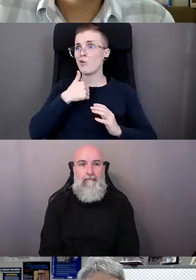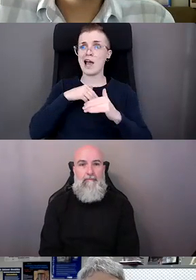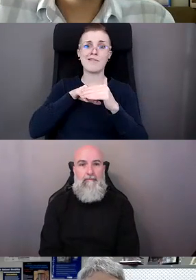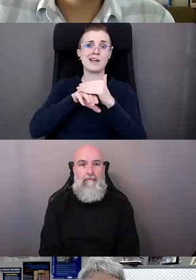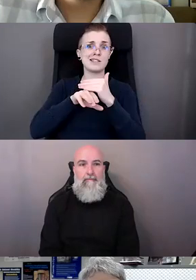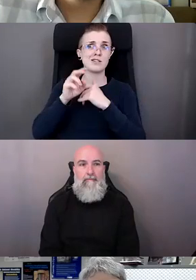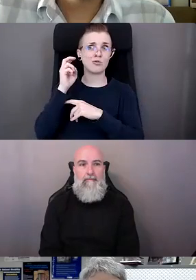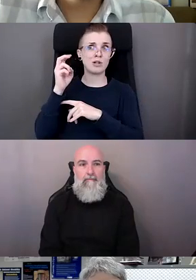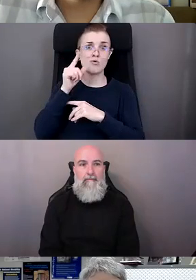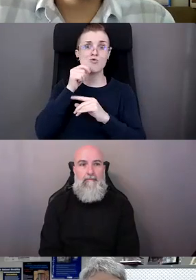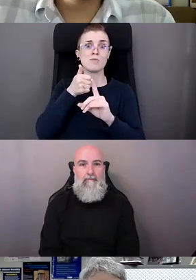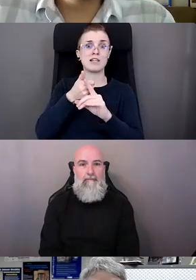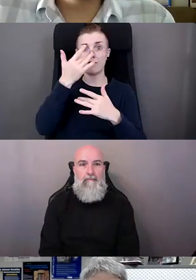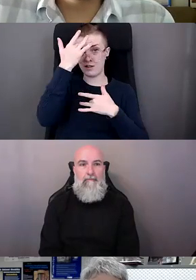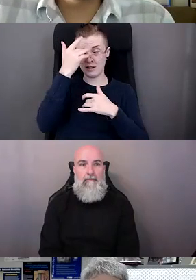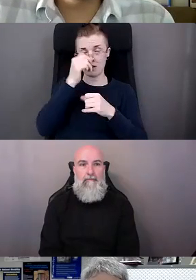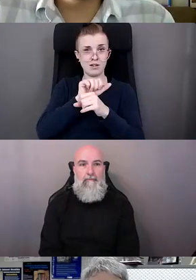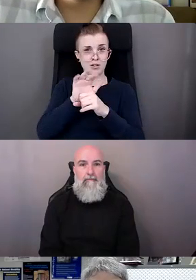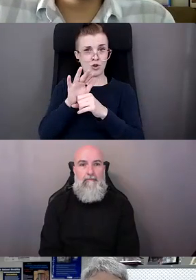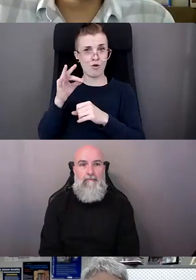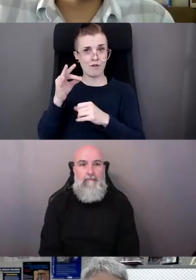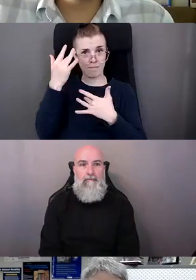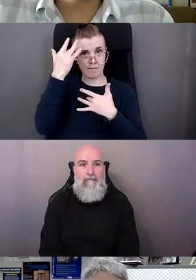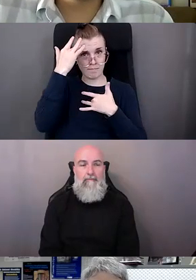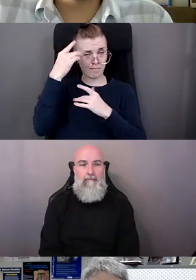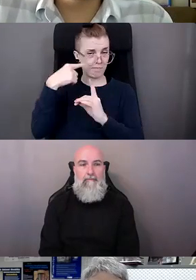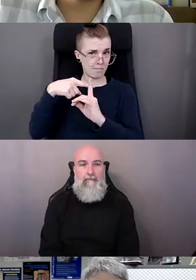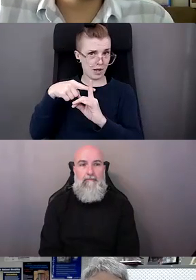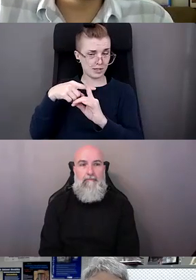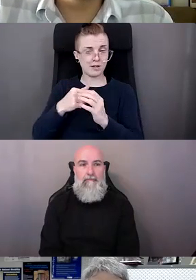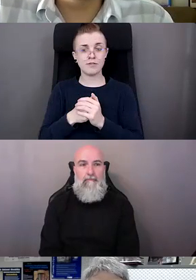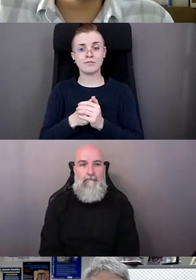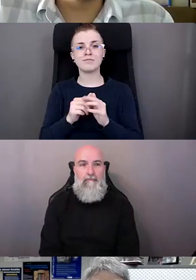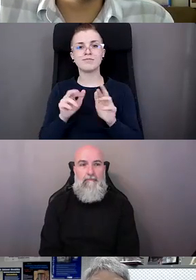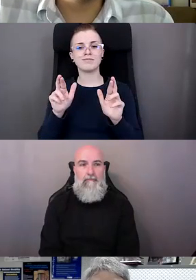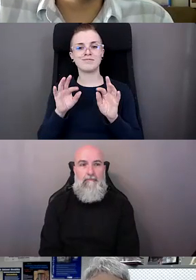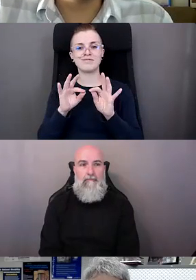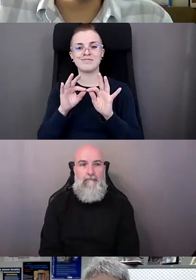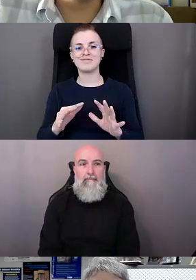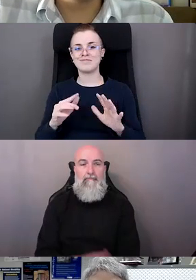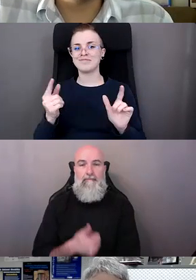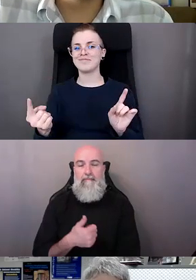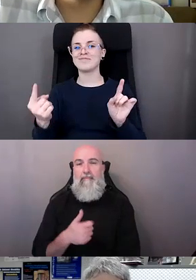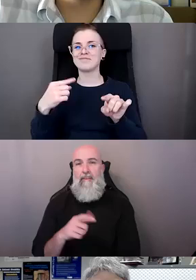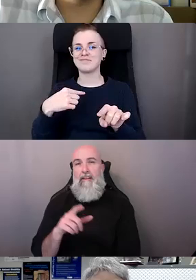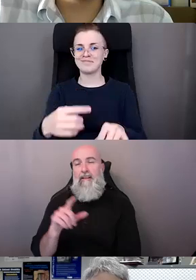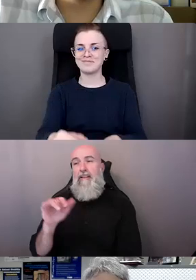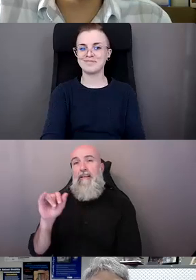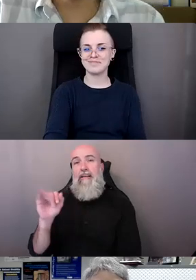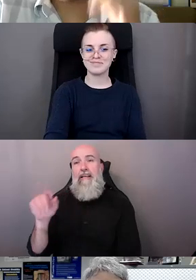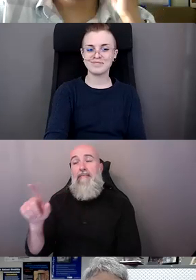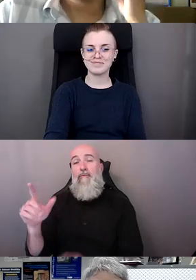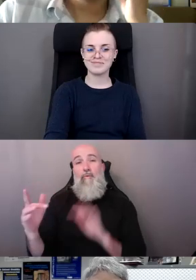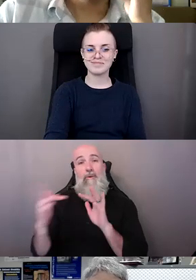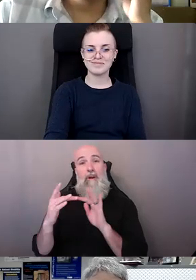positive? Yeah, if you contact our line, we can work on helping you get access to that. We